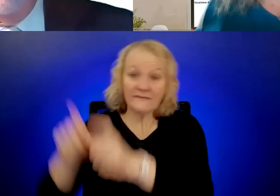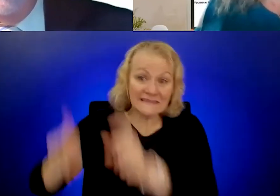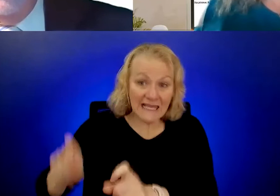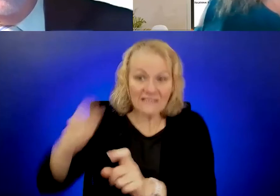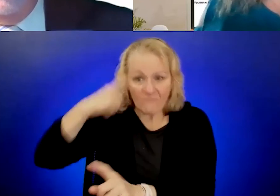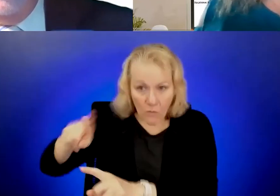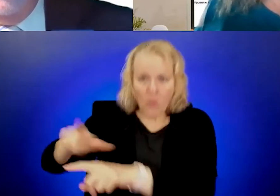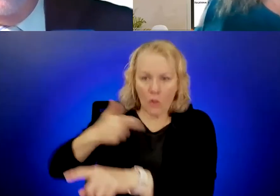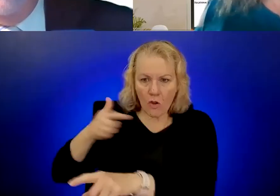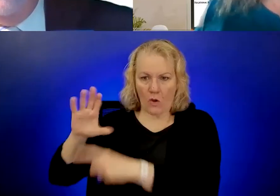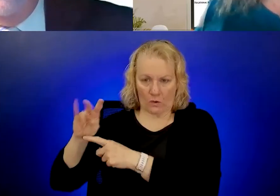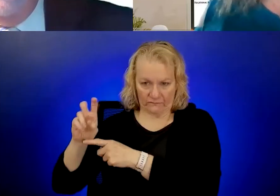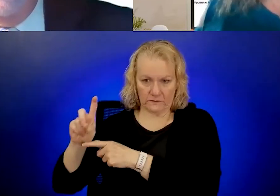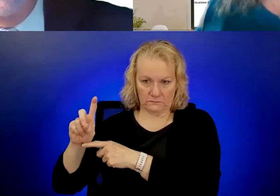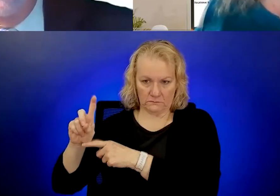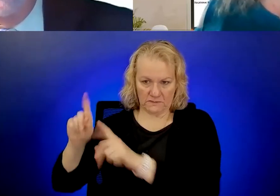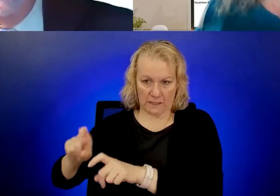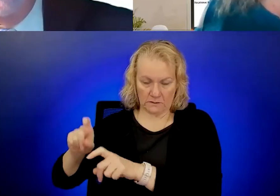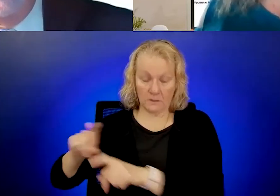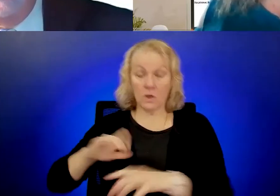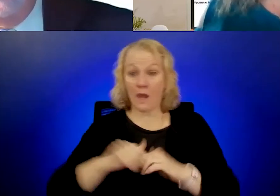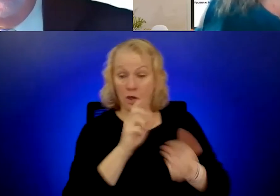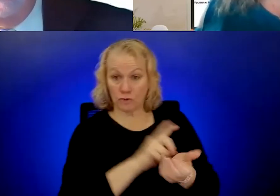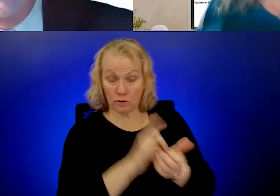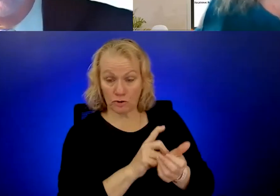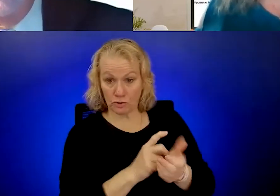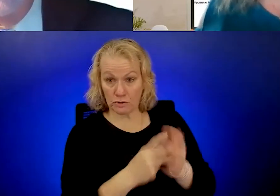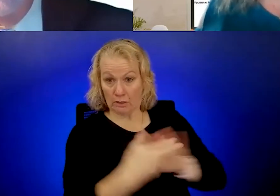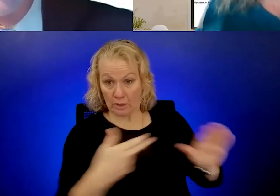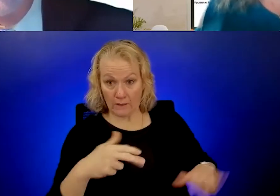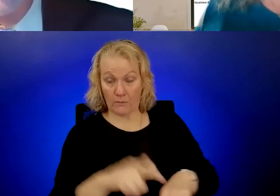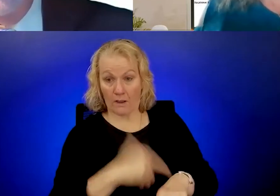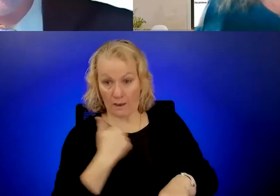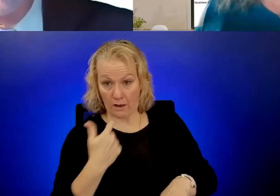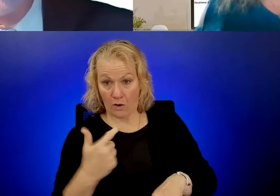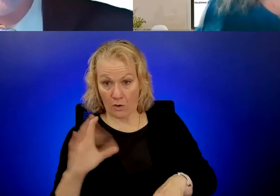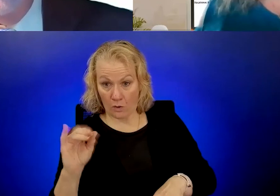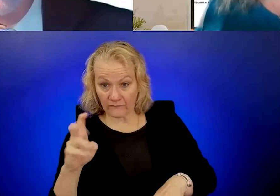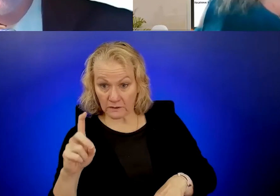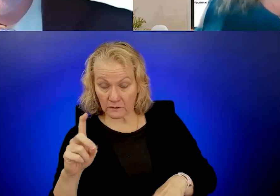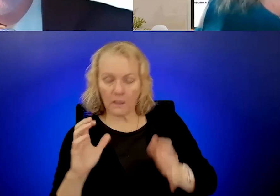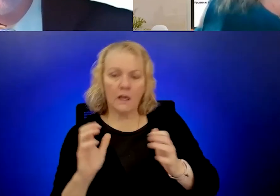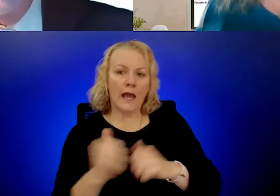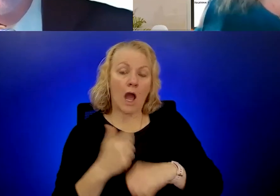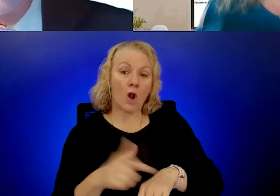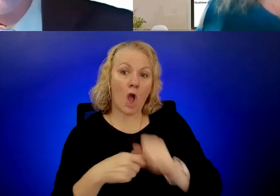COVID. So the way that the doctors determine that somebody has long COVID is the length of